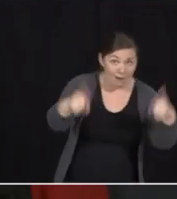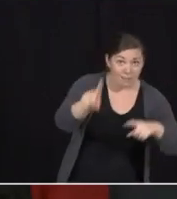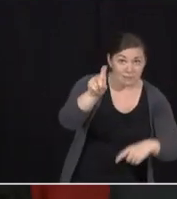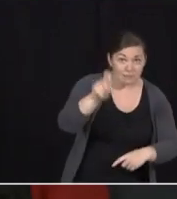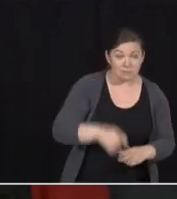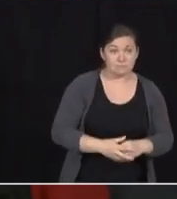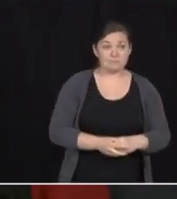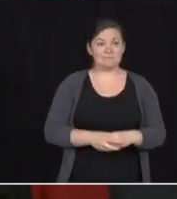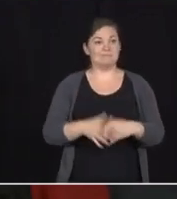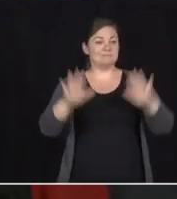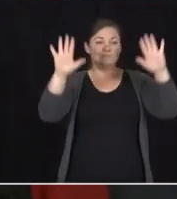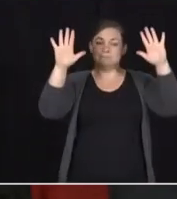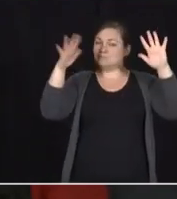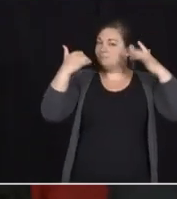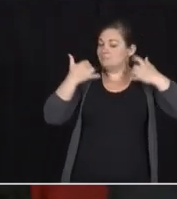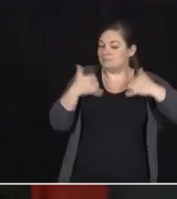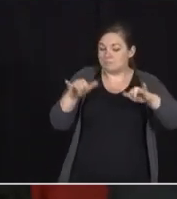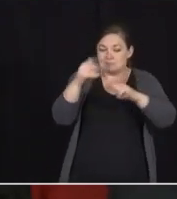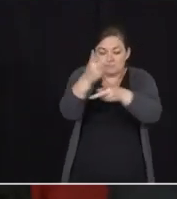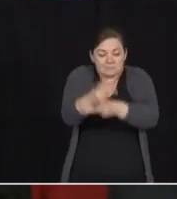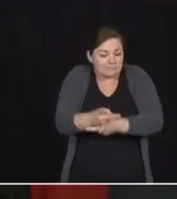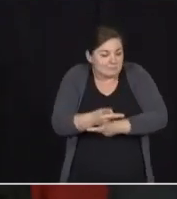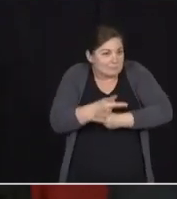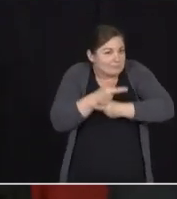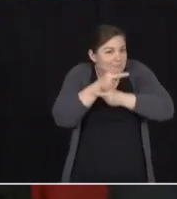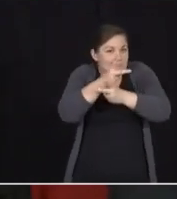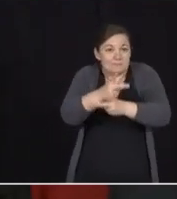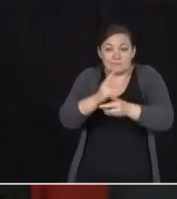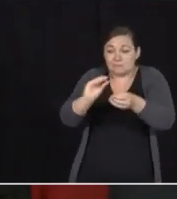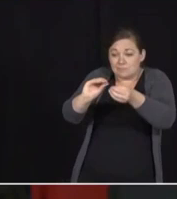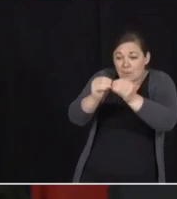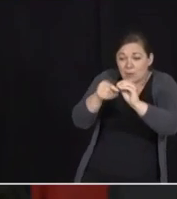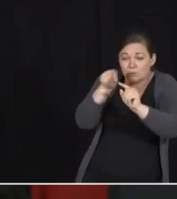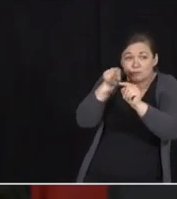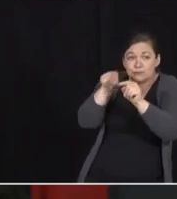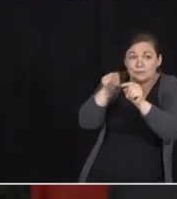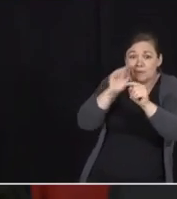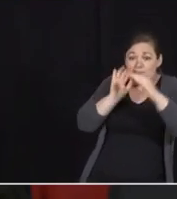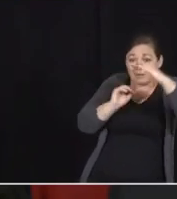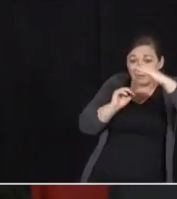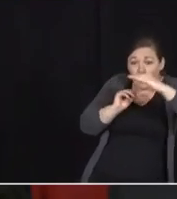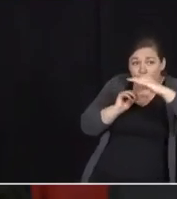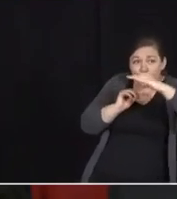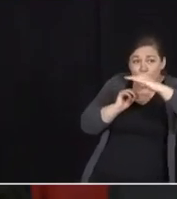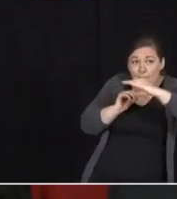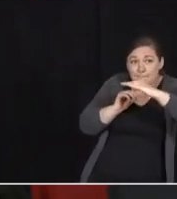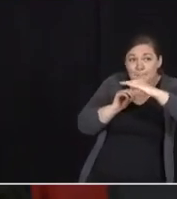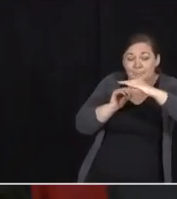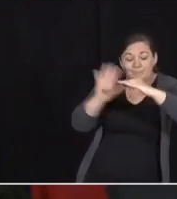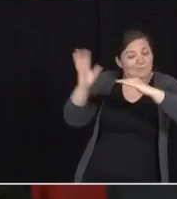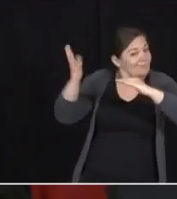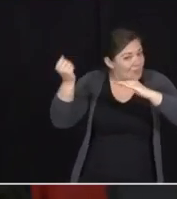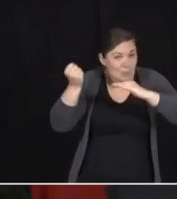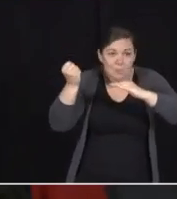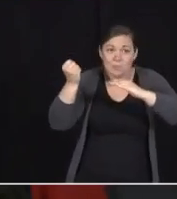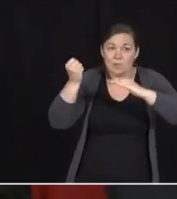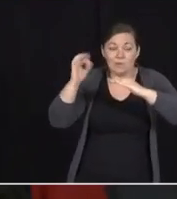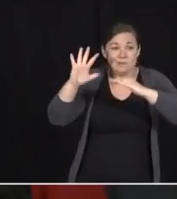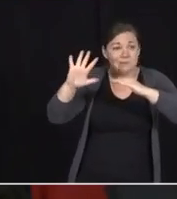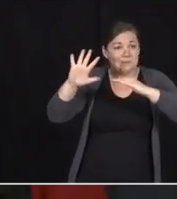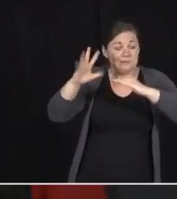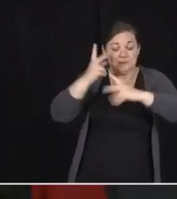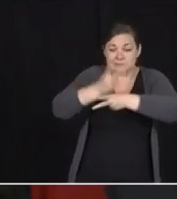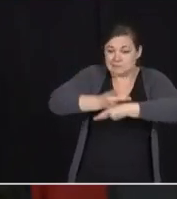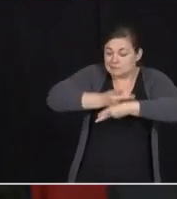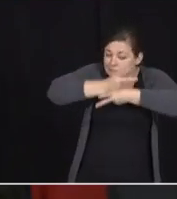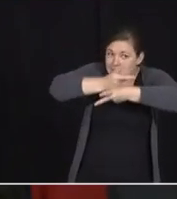but we're very cautious. As soon as we see these numbers climb a bit, you get a little gun shy. But again, we're going to work